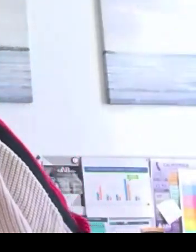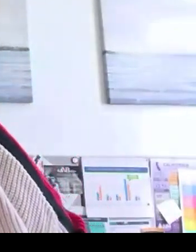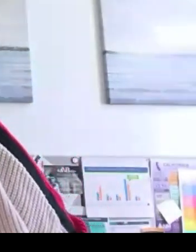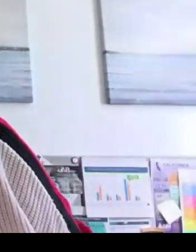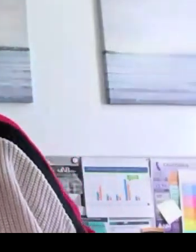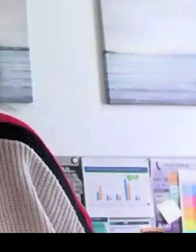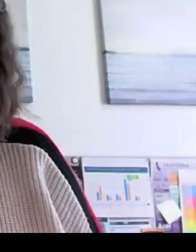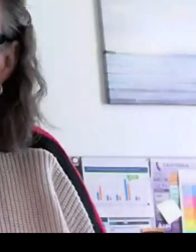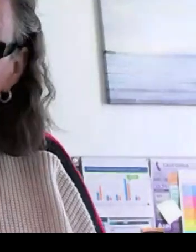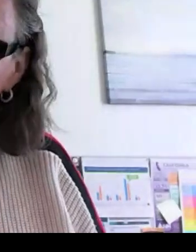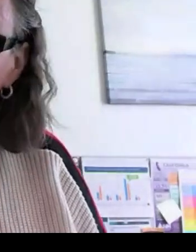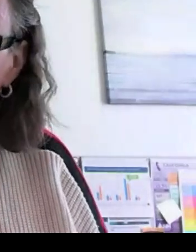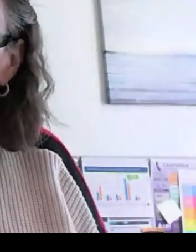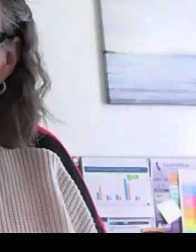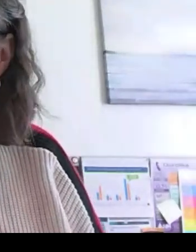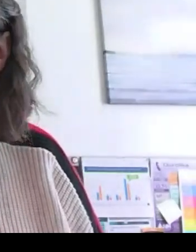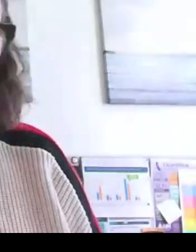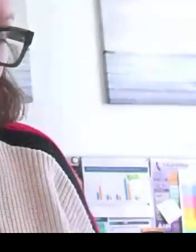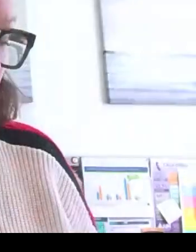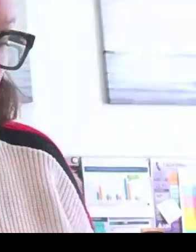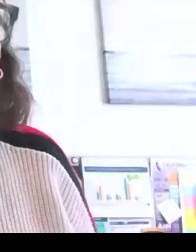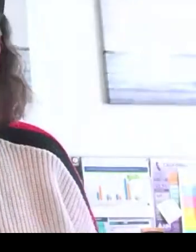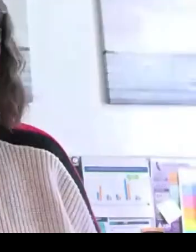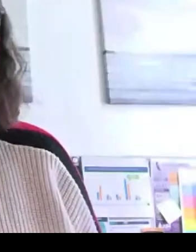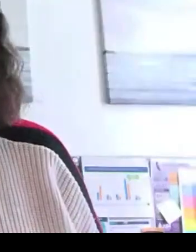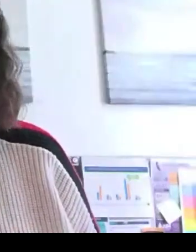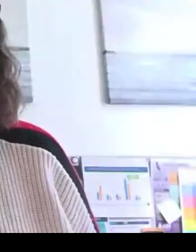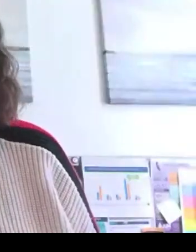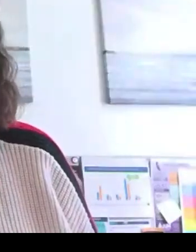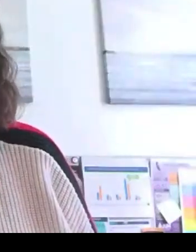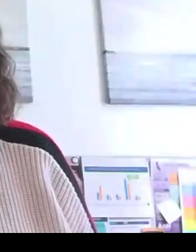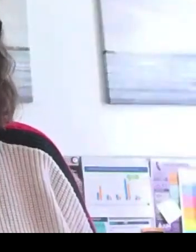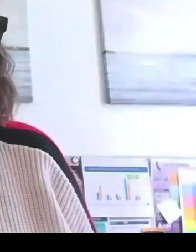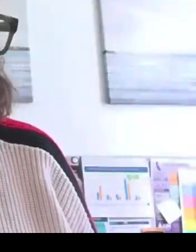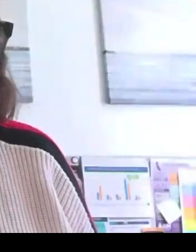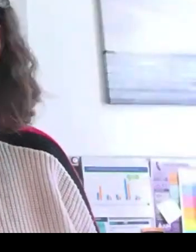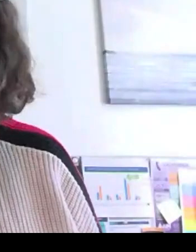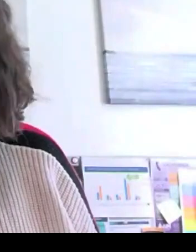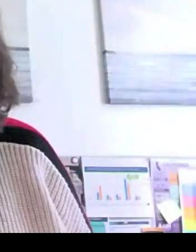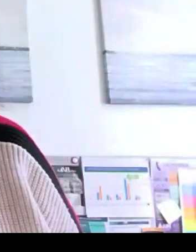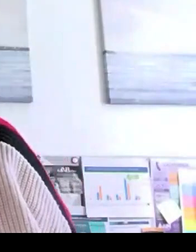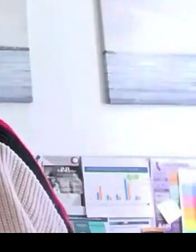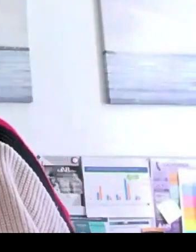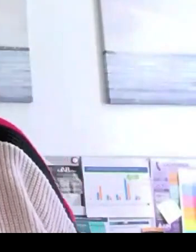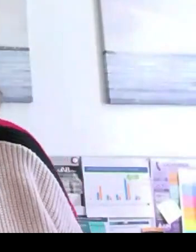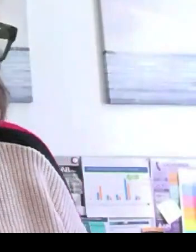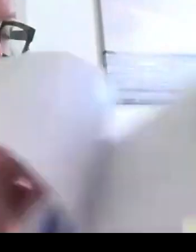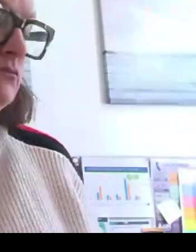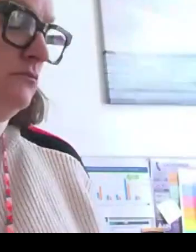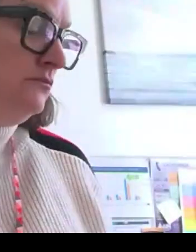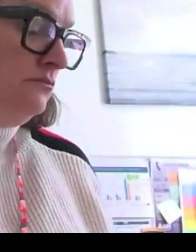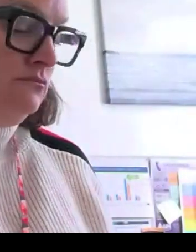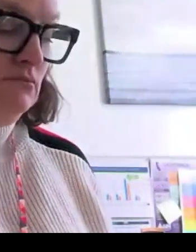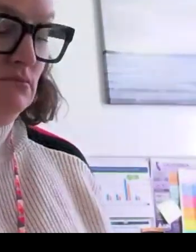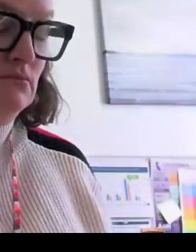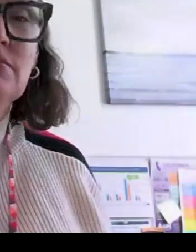Kim or information that they would like her to share with the governor about the important issues that she raised?